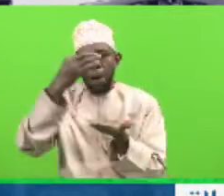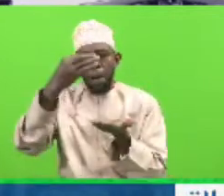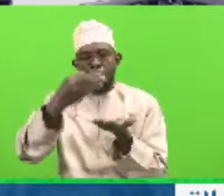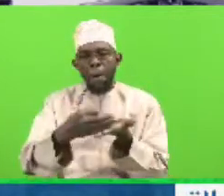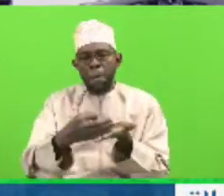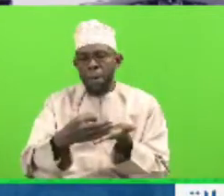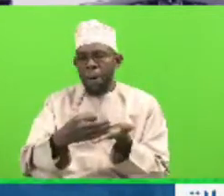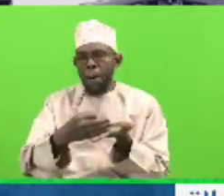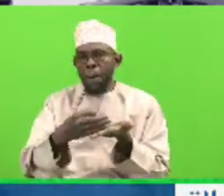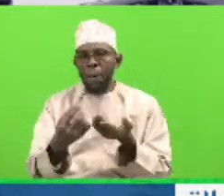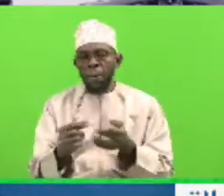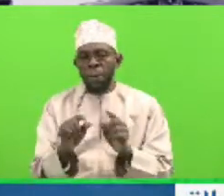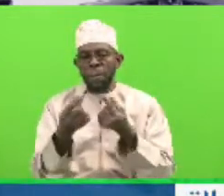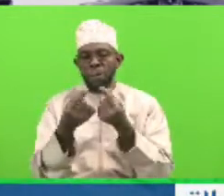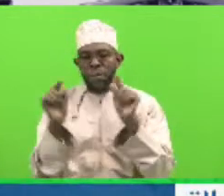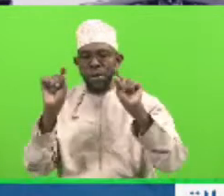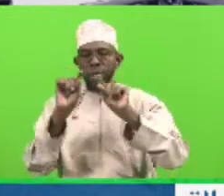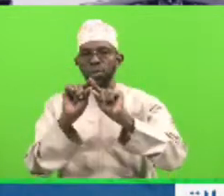group,